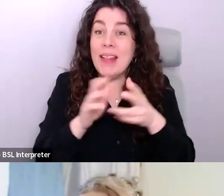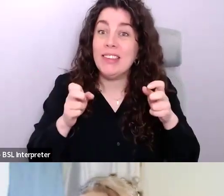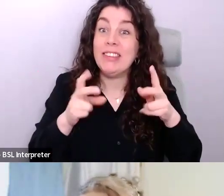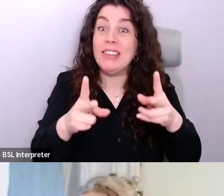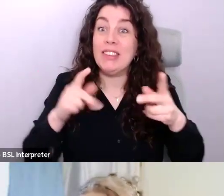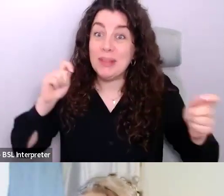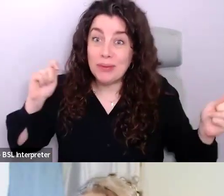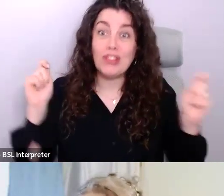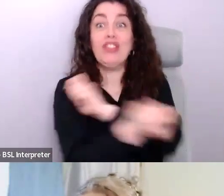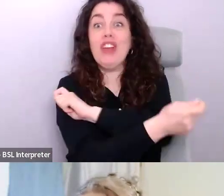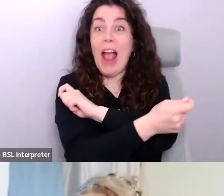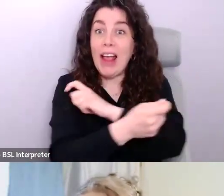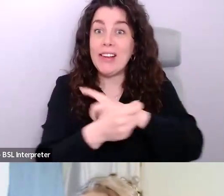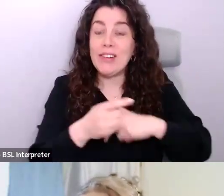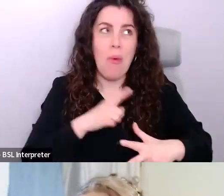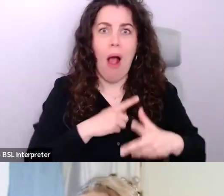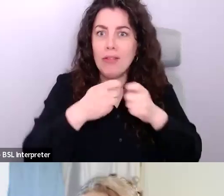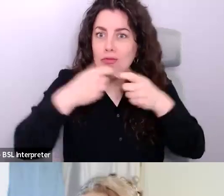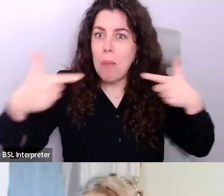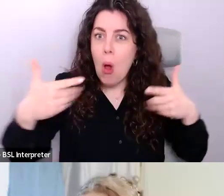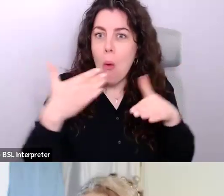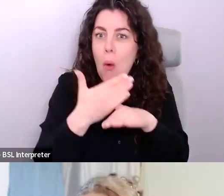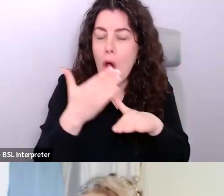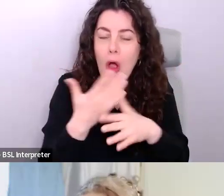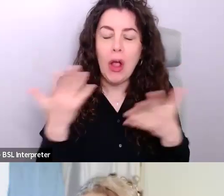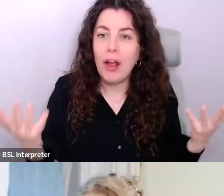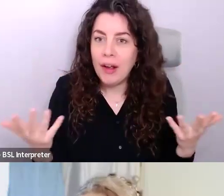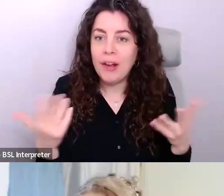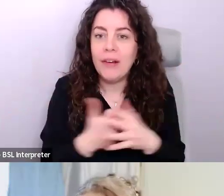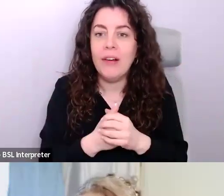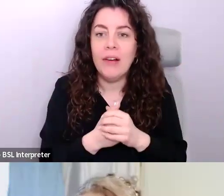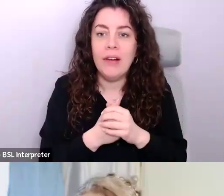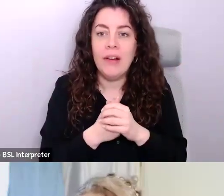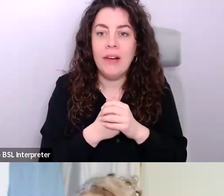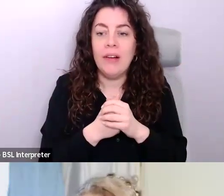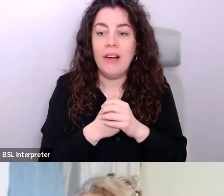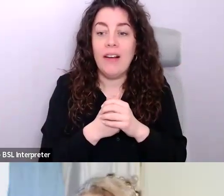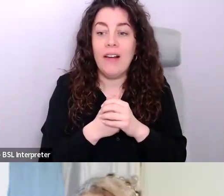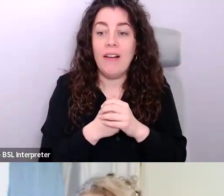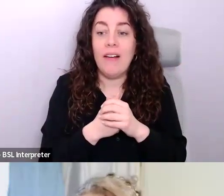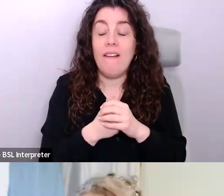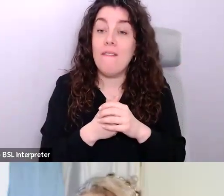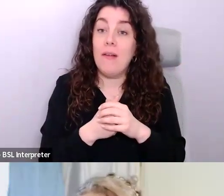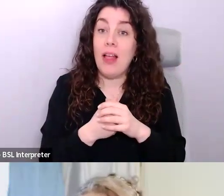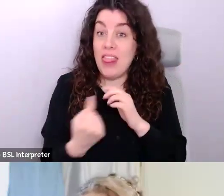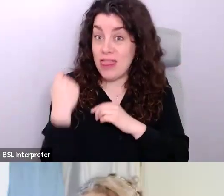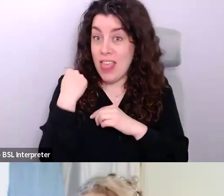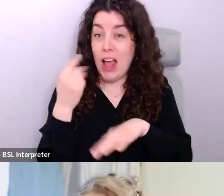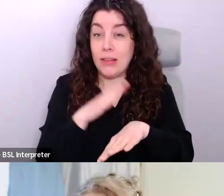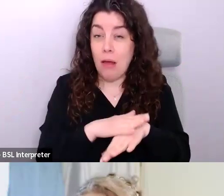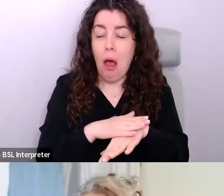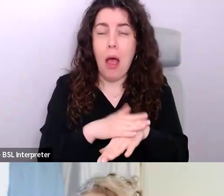all started working remotely. I found this to be quite